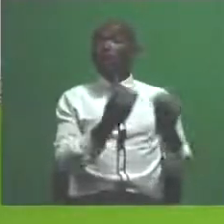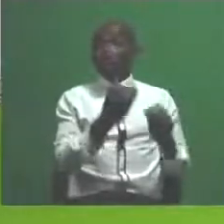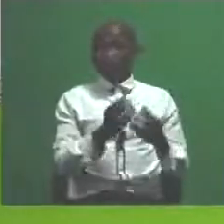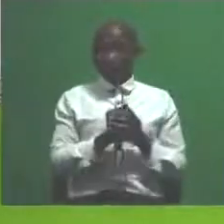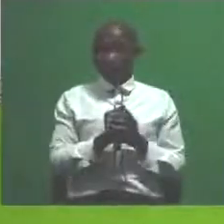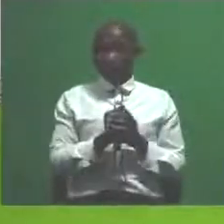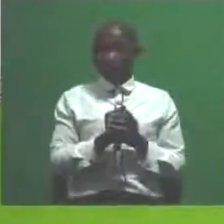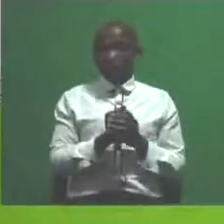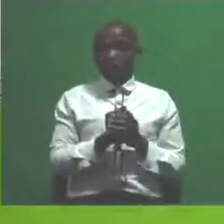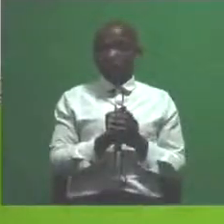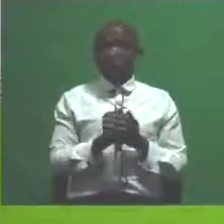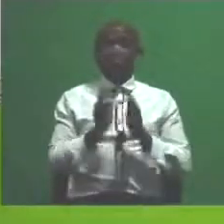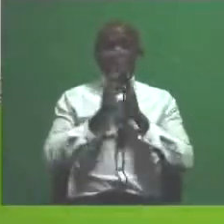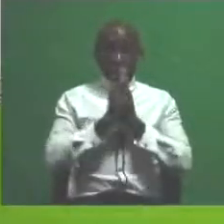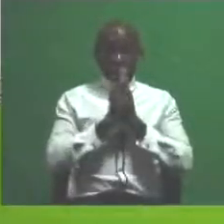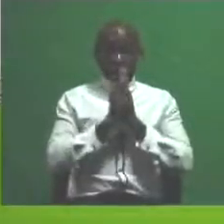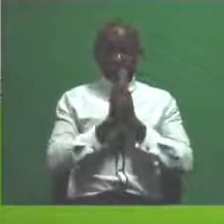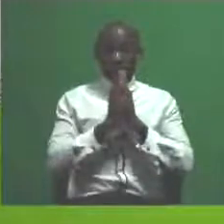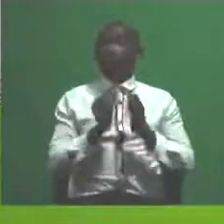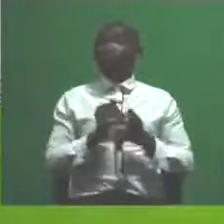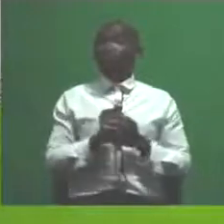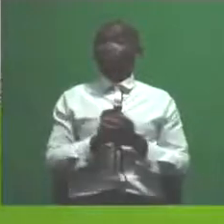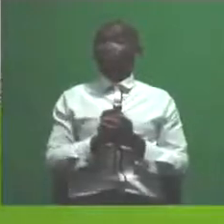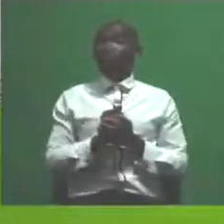Okay, thank you. So,